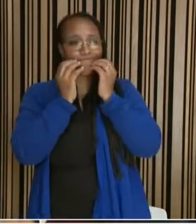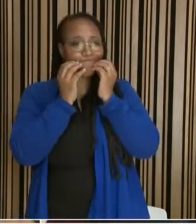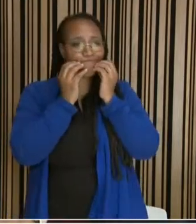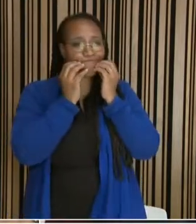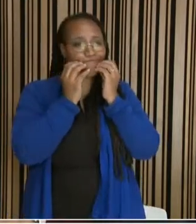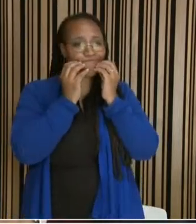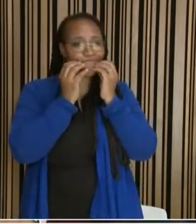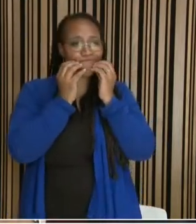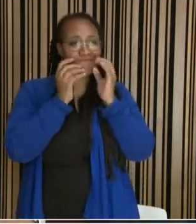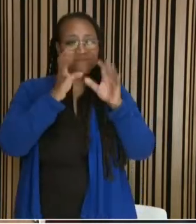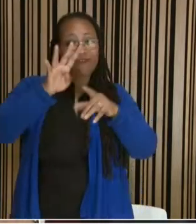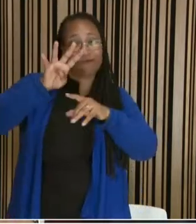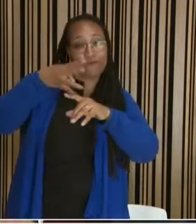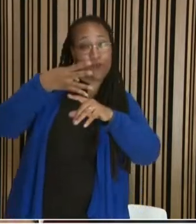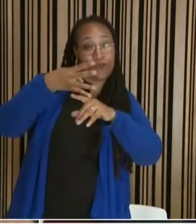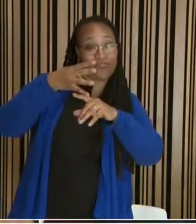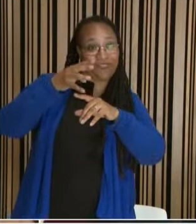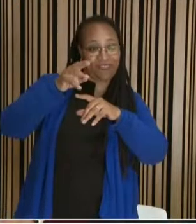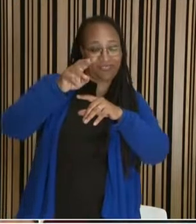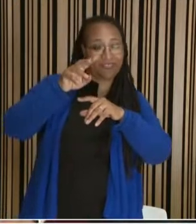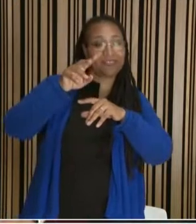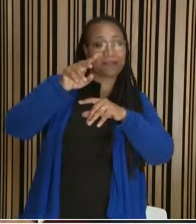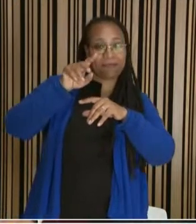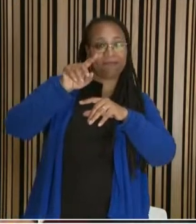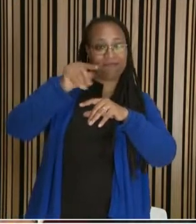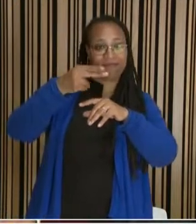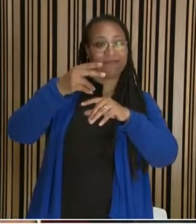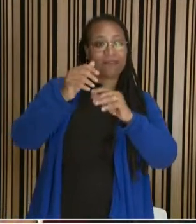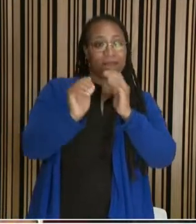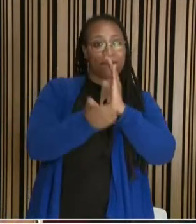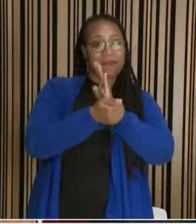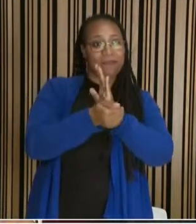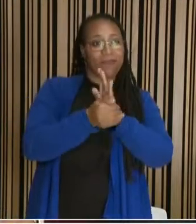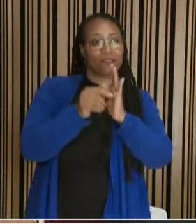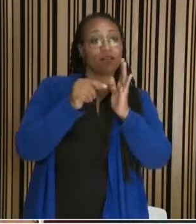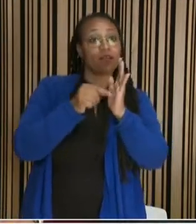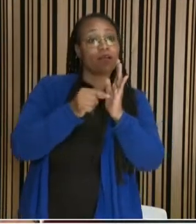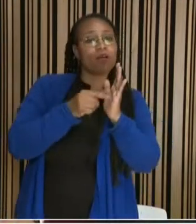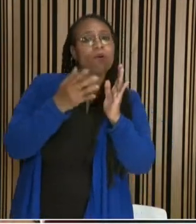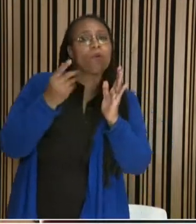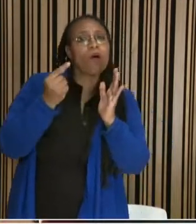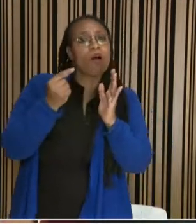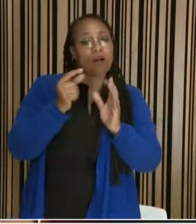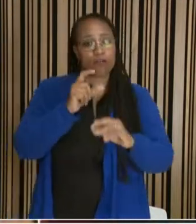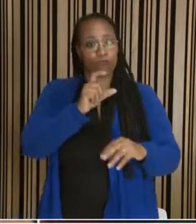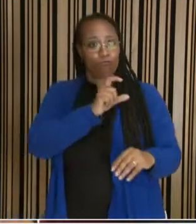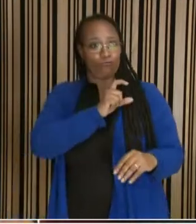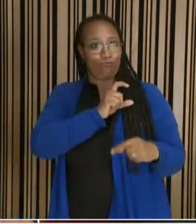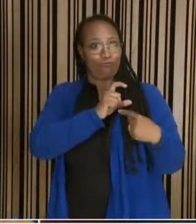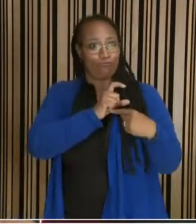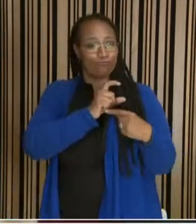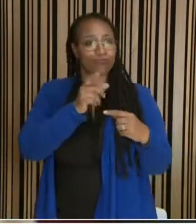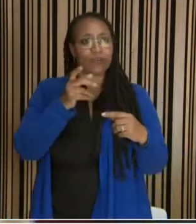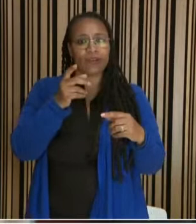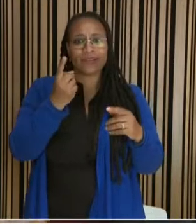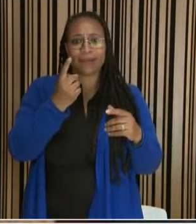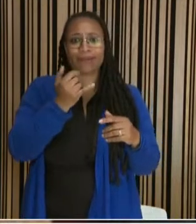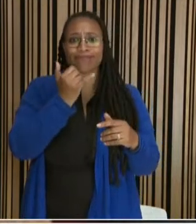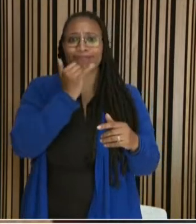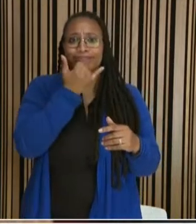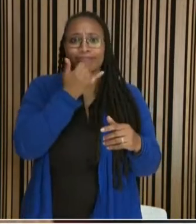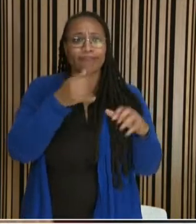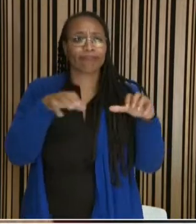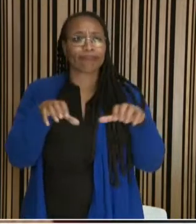like an officer, his search was not the best search, or the prosecutors don't want to move forward with a case because of a search or something like that. Those are things